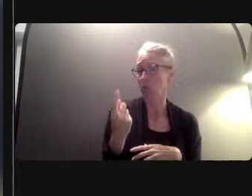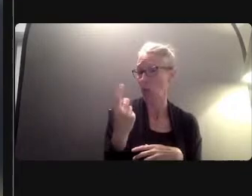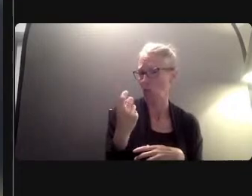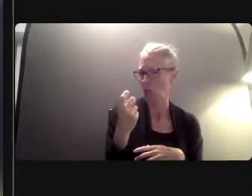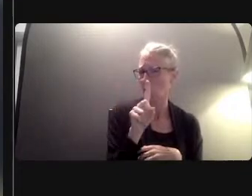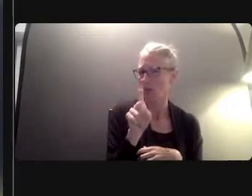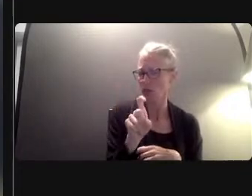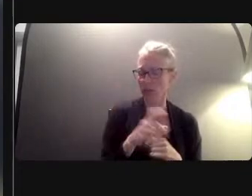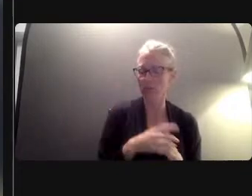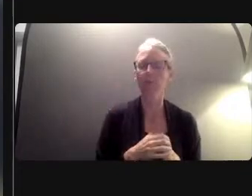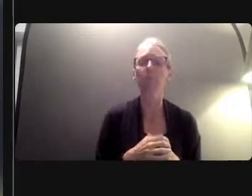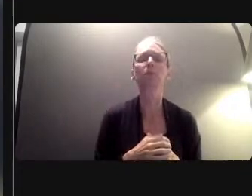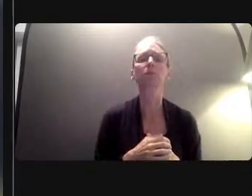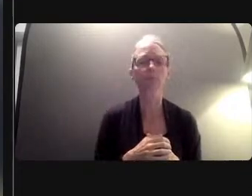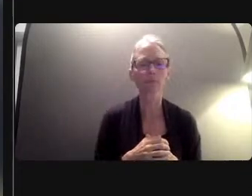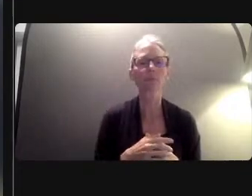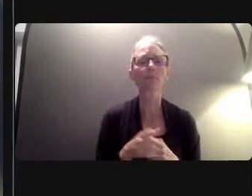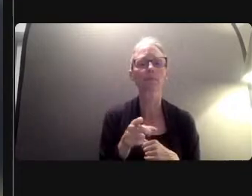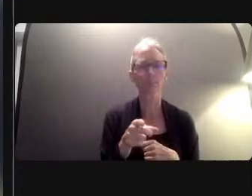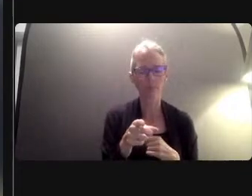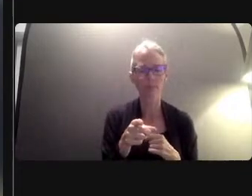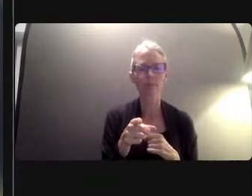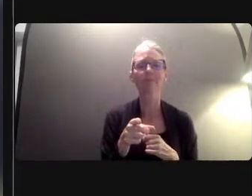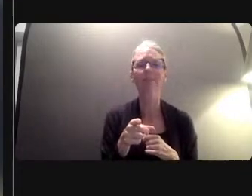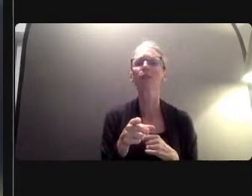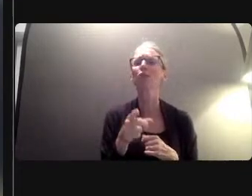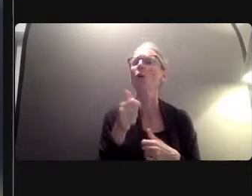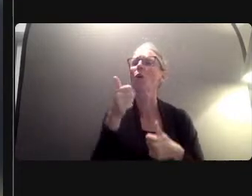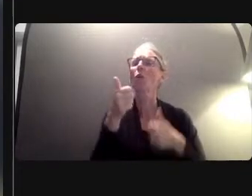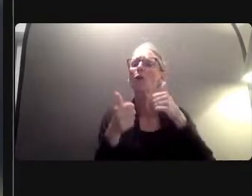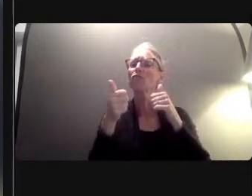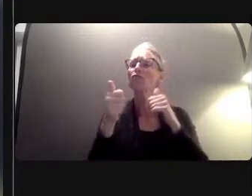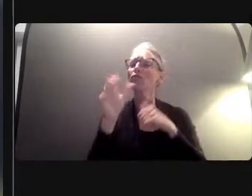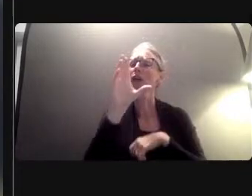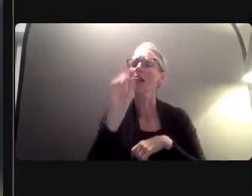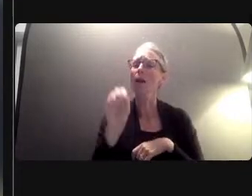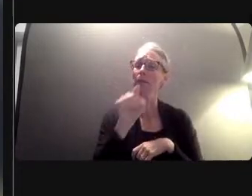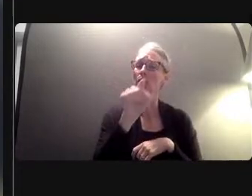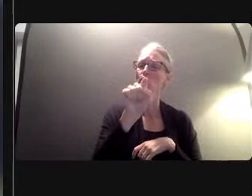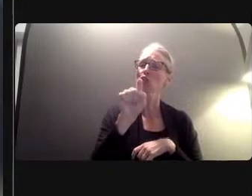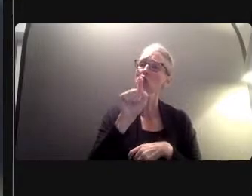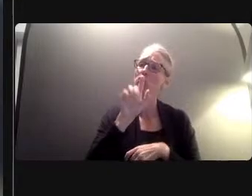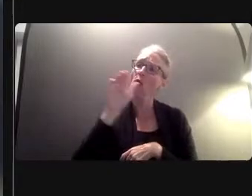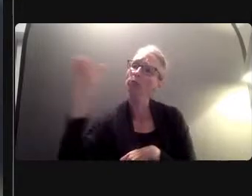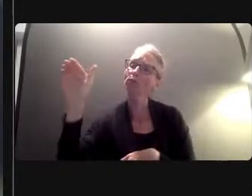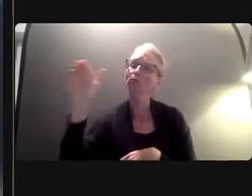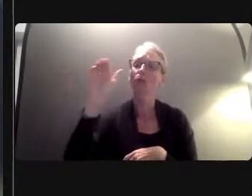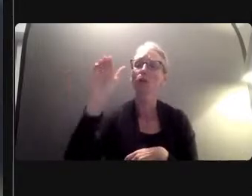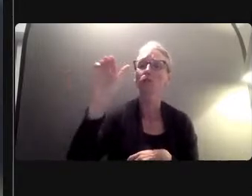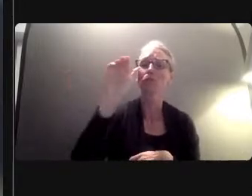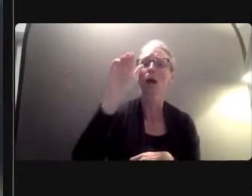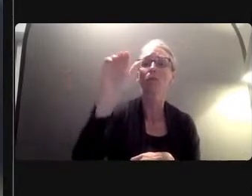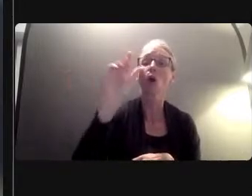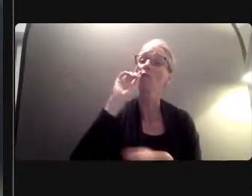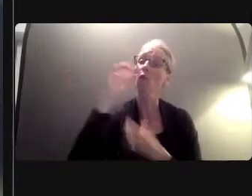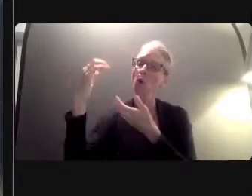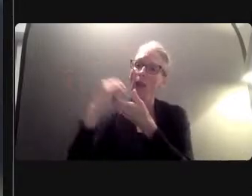companies that you're approaching for partnerships, either with adaptive equipment or other sort of